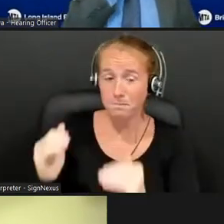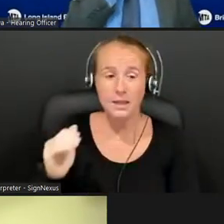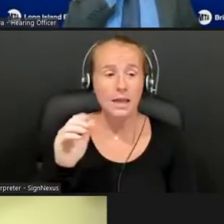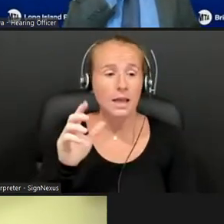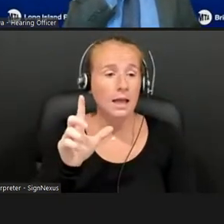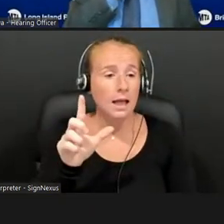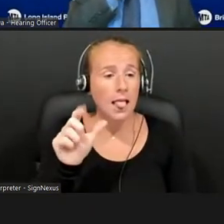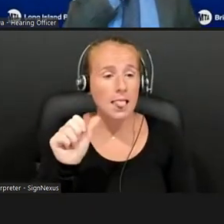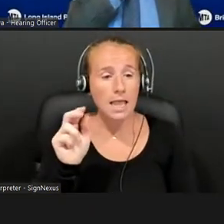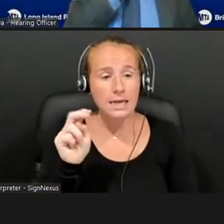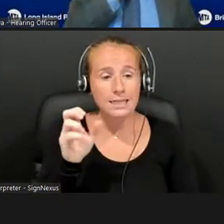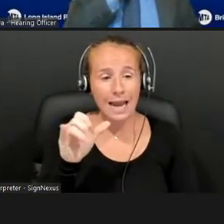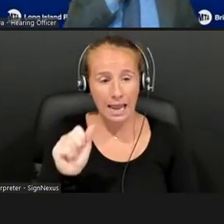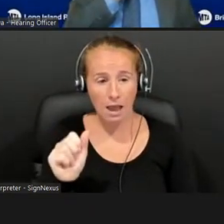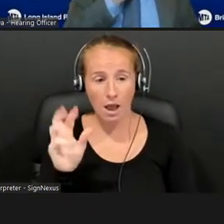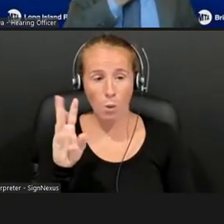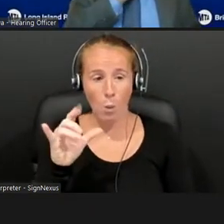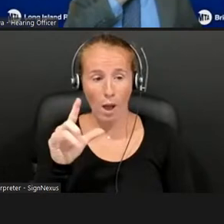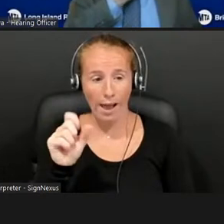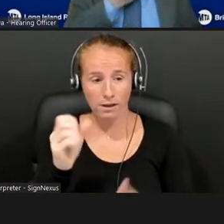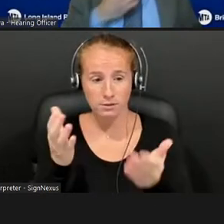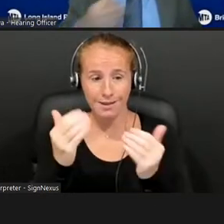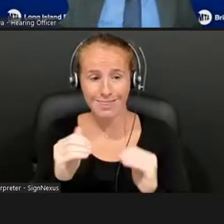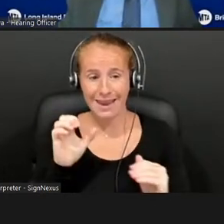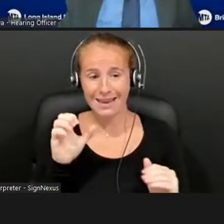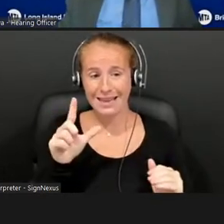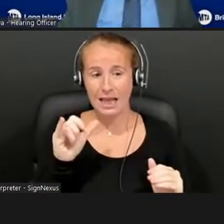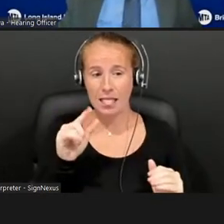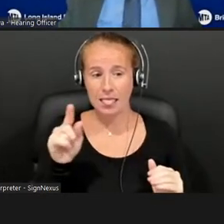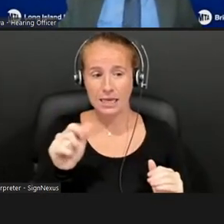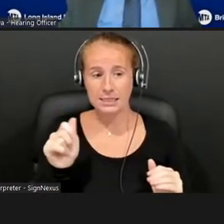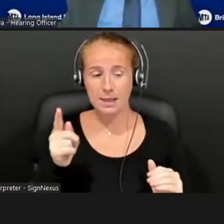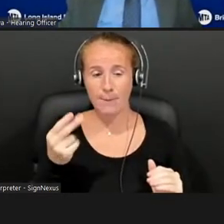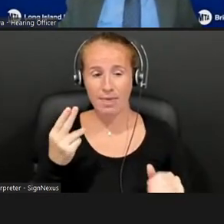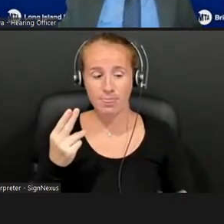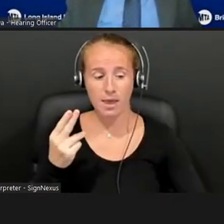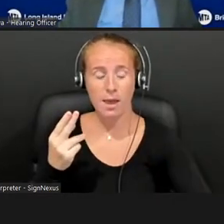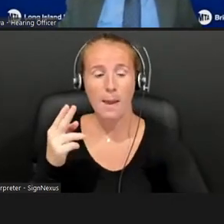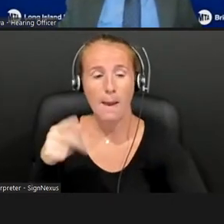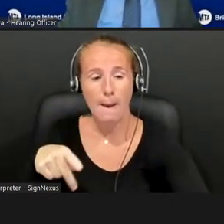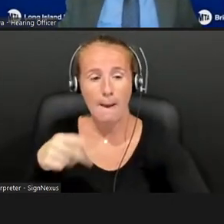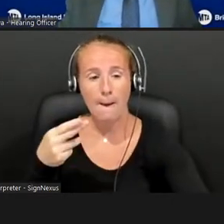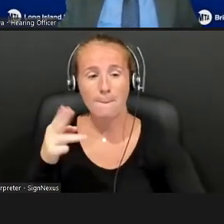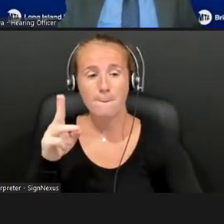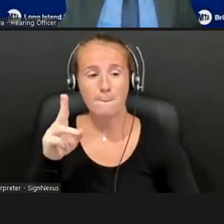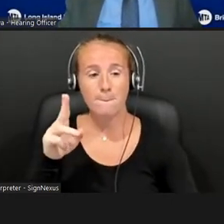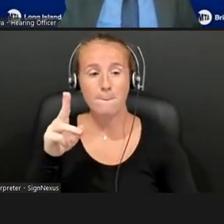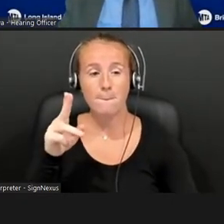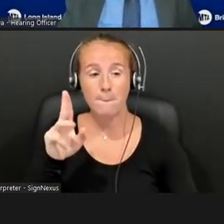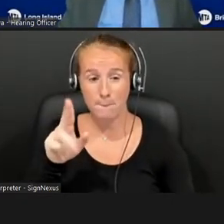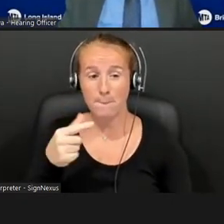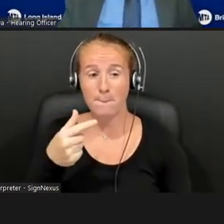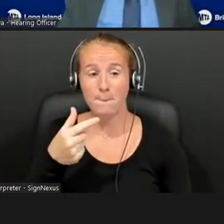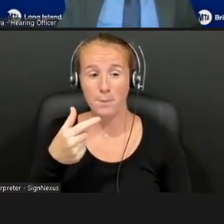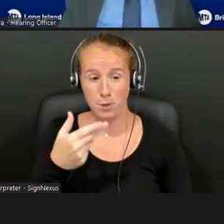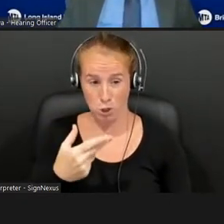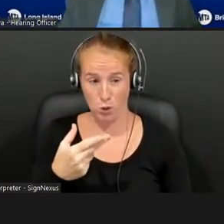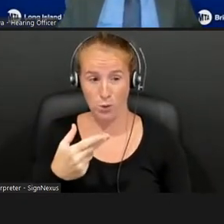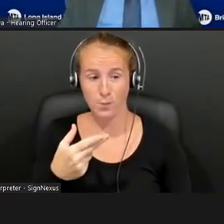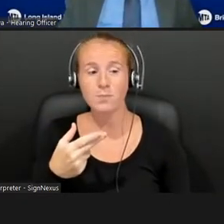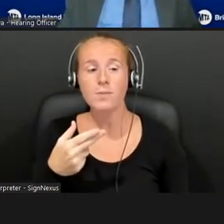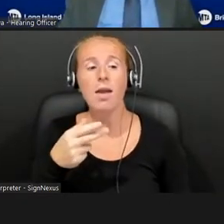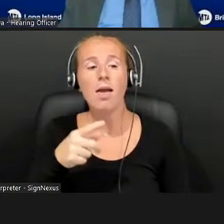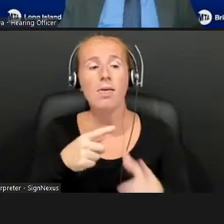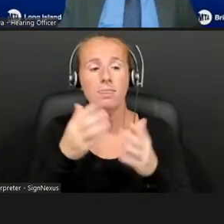Linnea Wiles followed by Elizabeth Pugh our next speaker is Elizabeth Pew followed by Steve